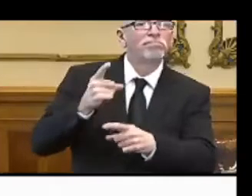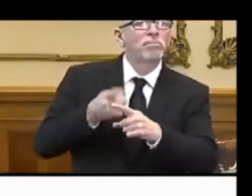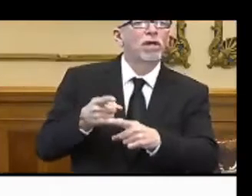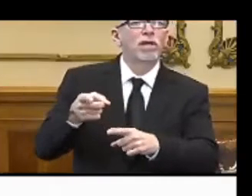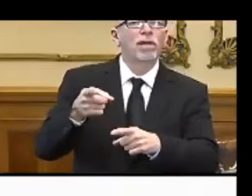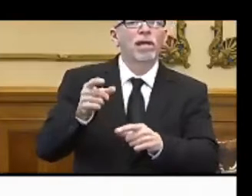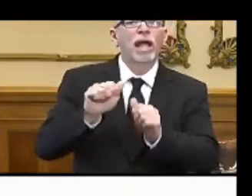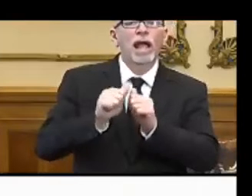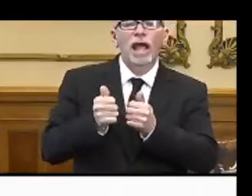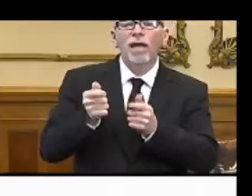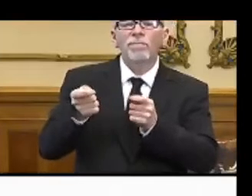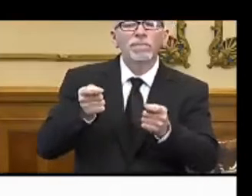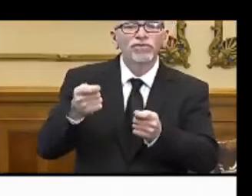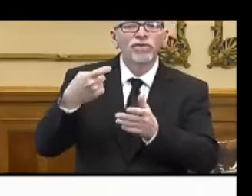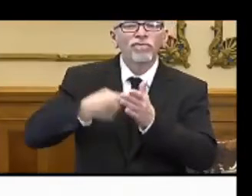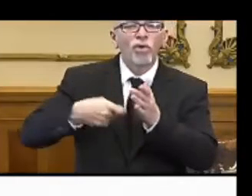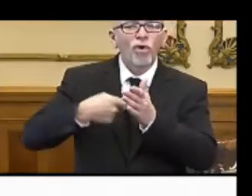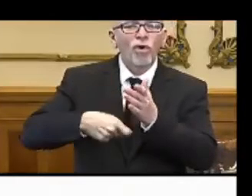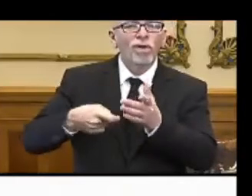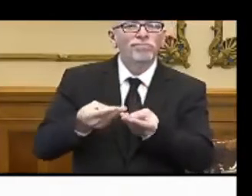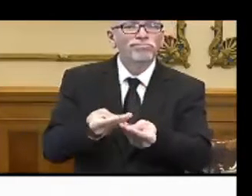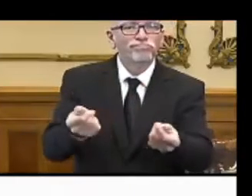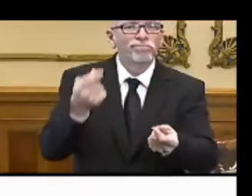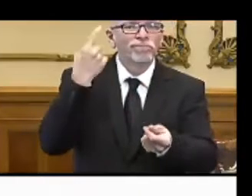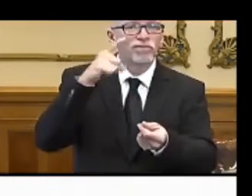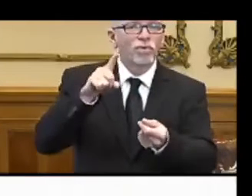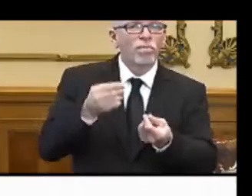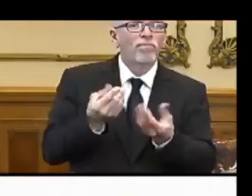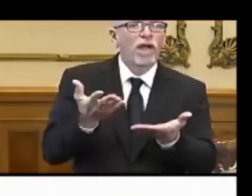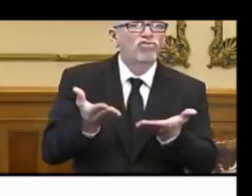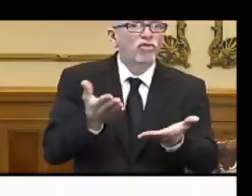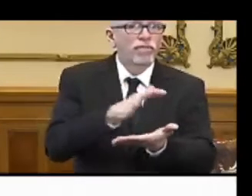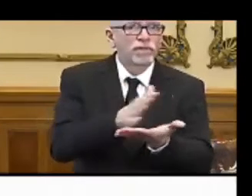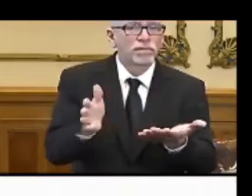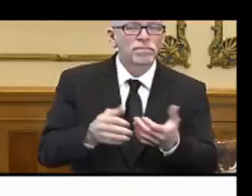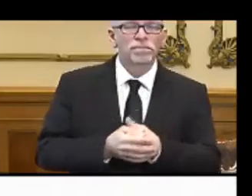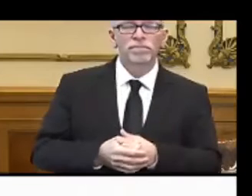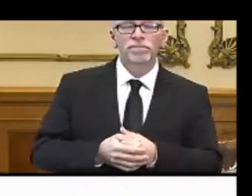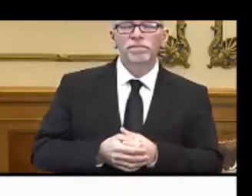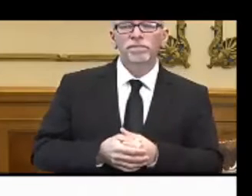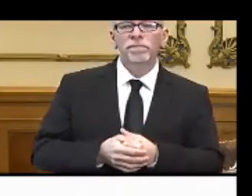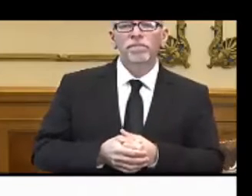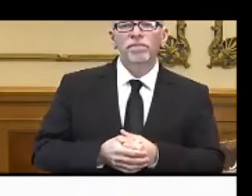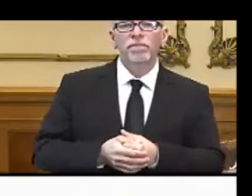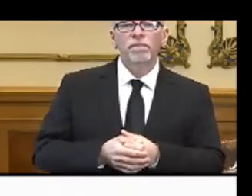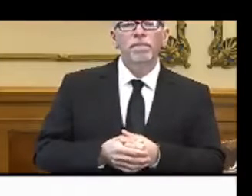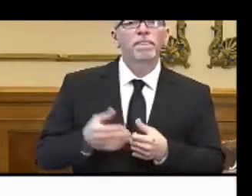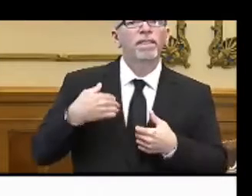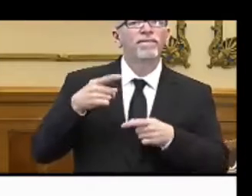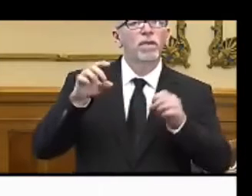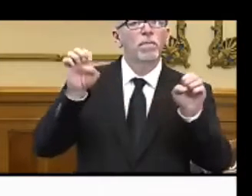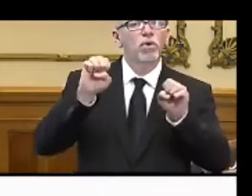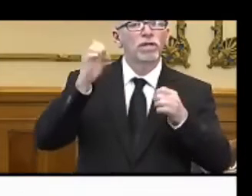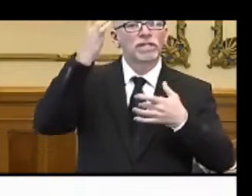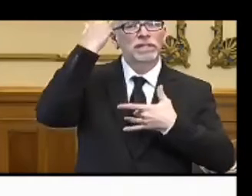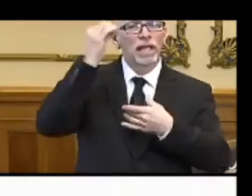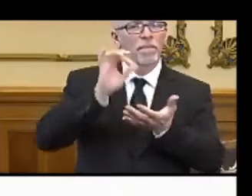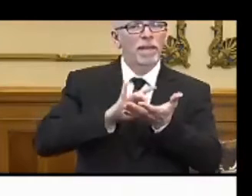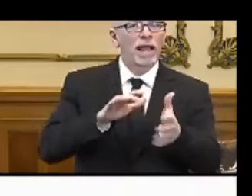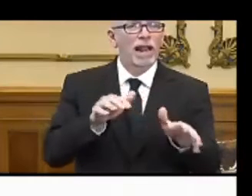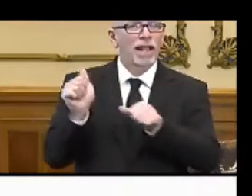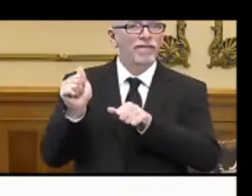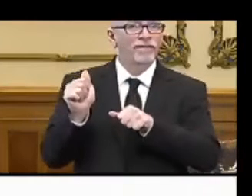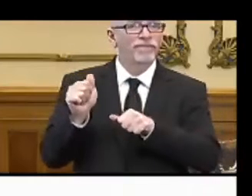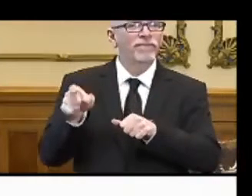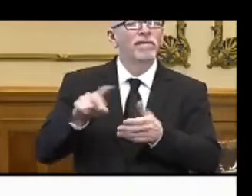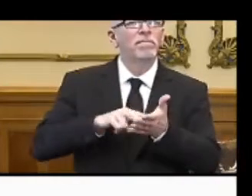the administrative costs for providing those services. There was emergency sick and family medical leave, which has